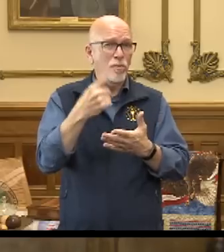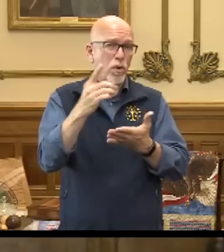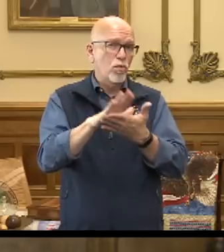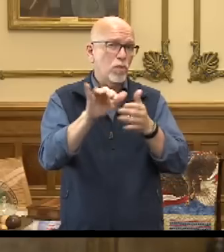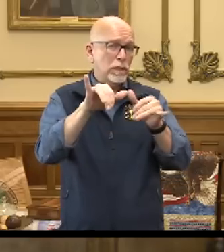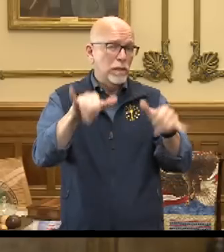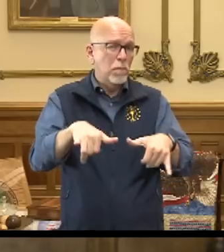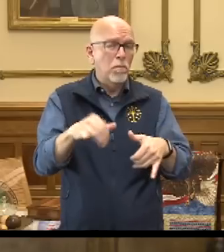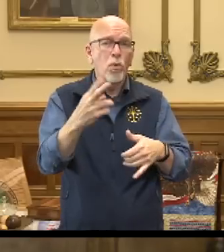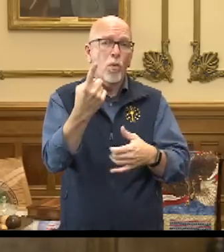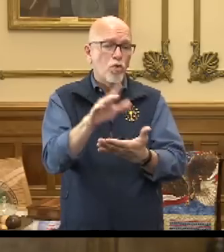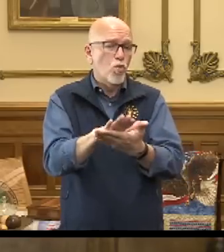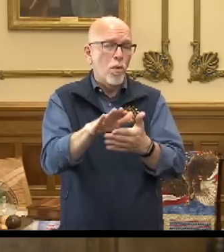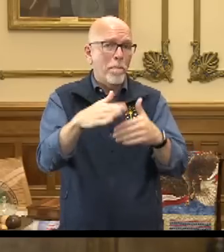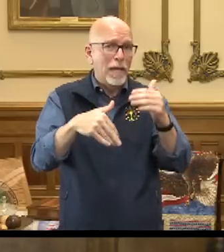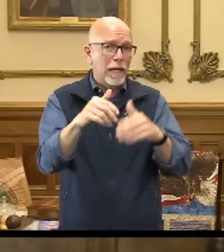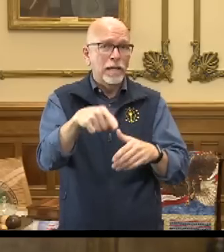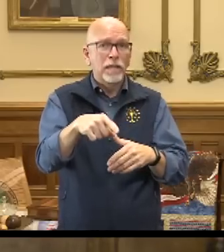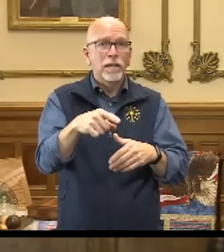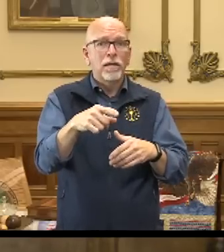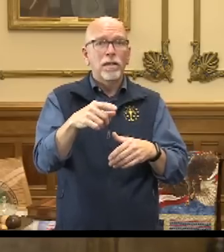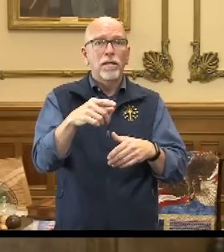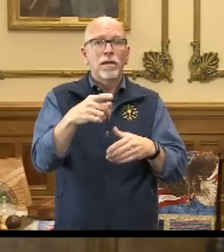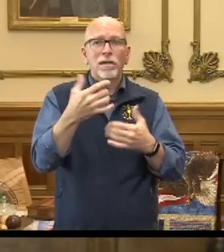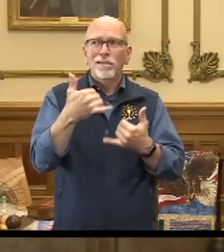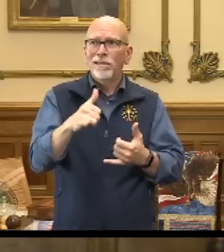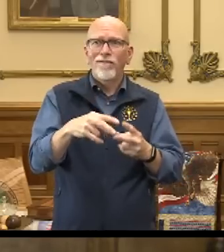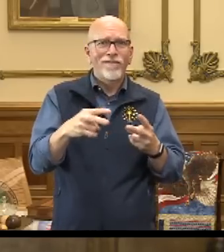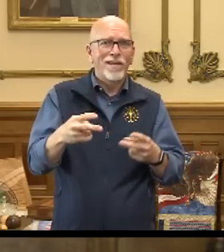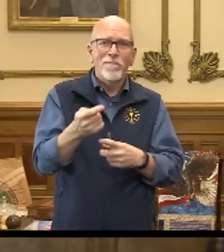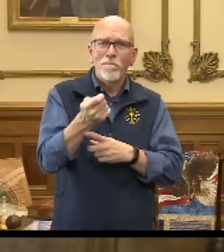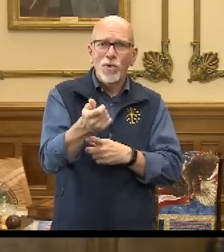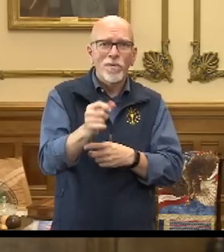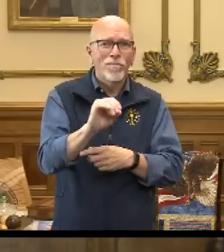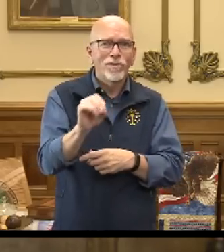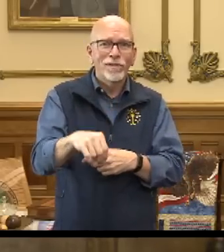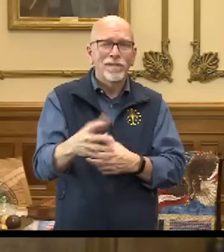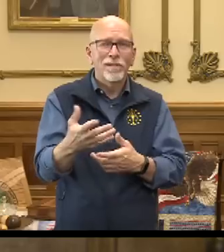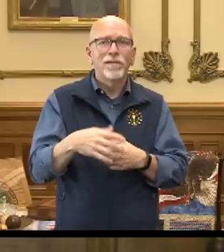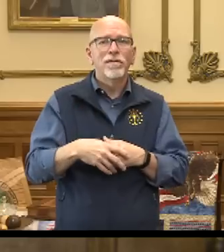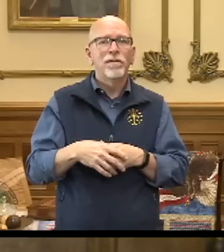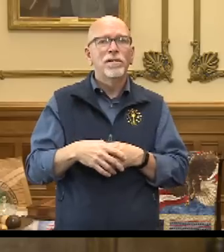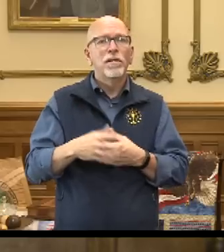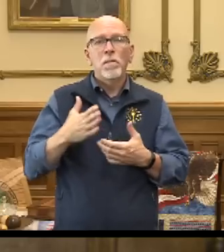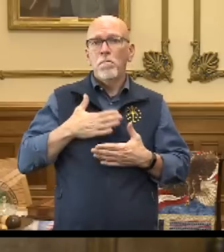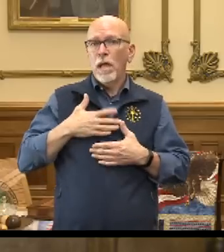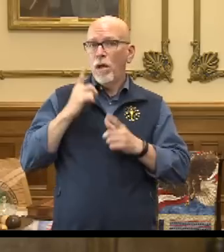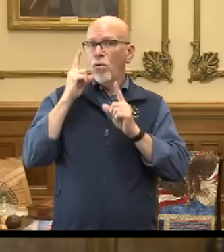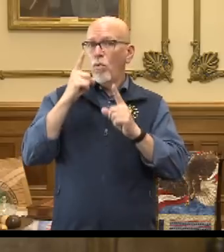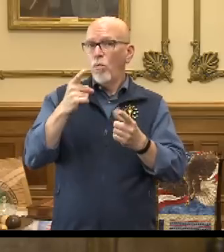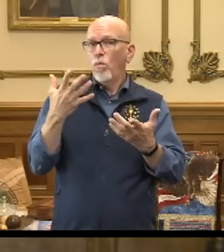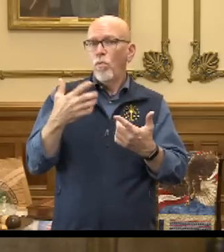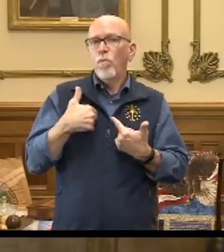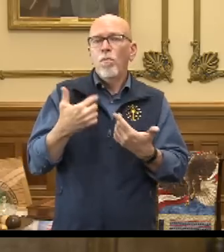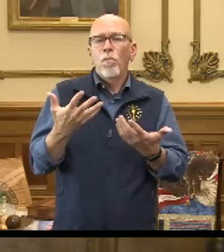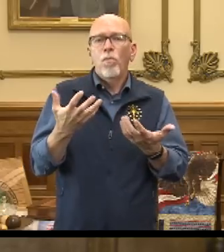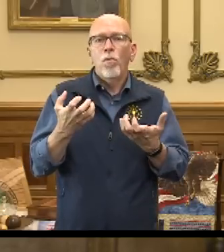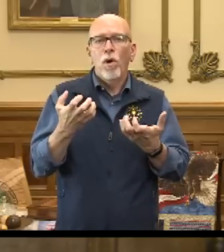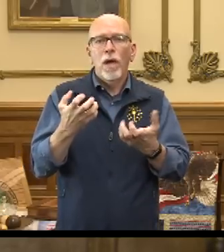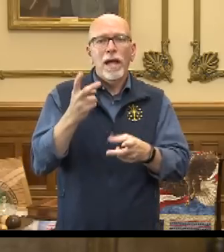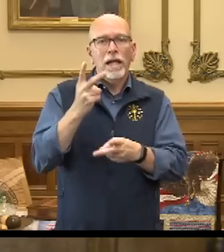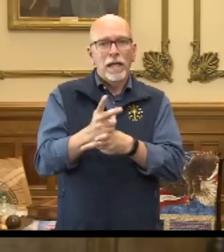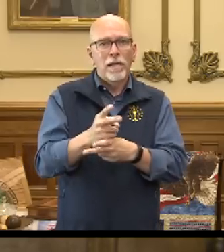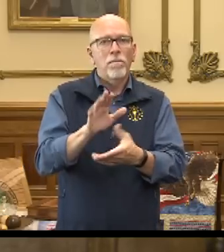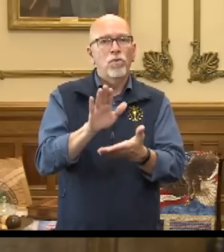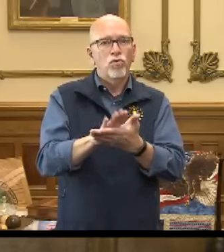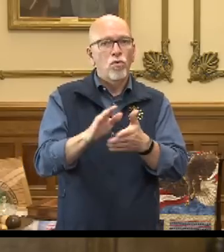system or school quarantined or sick is still a very small percentage. And my goal here is to be able to keep